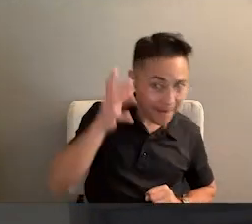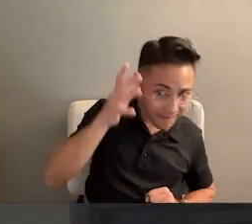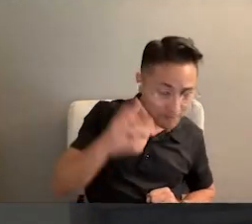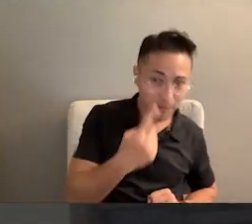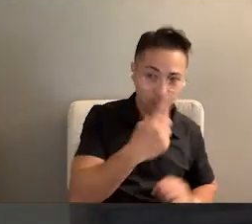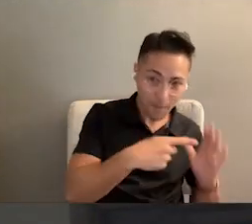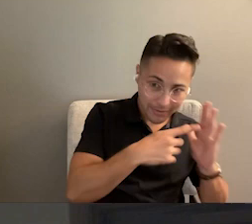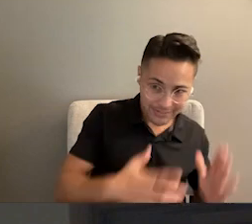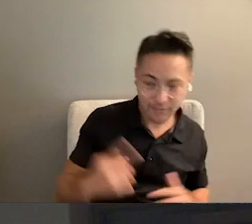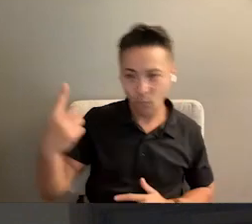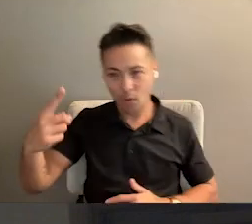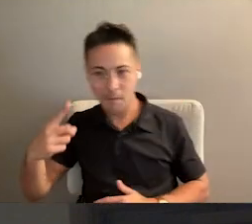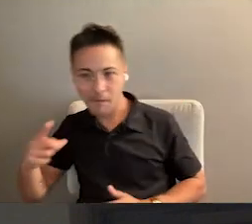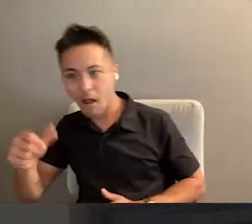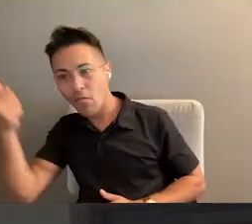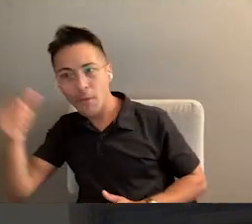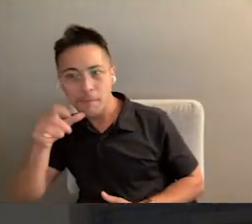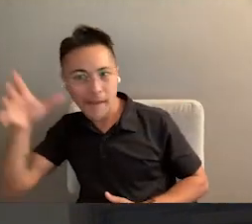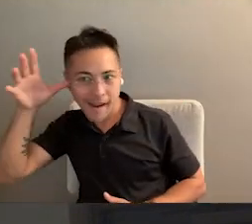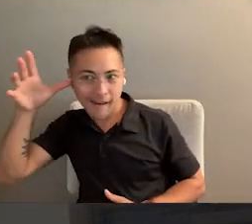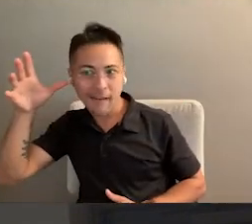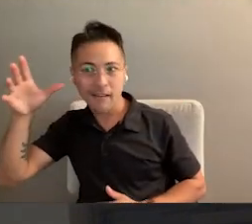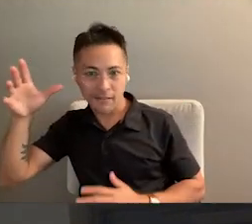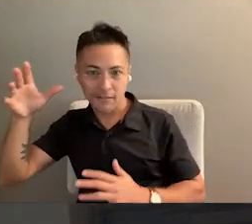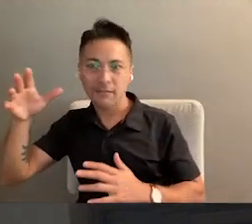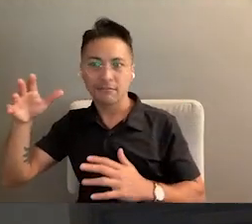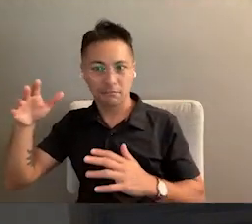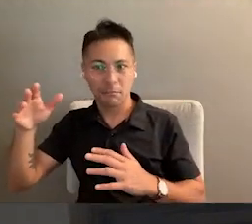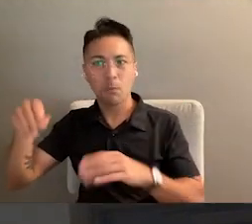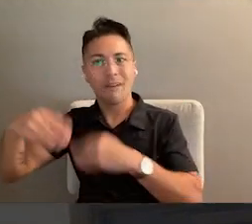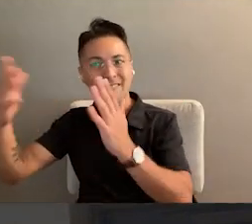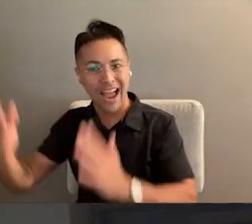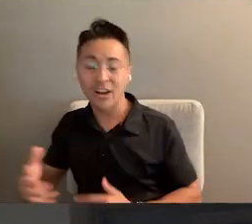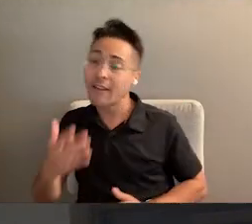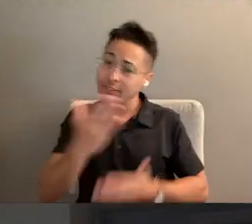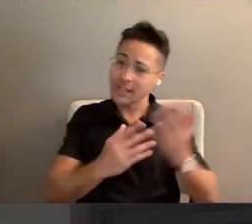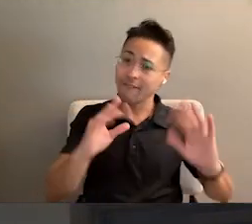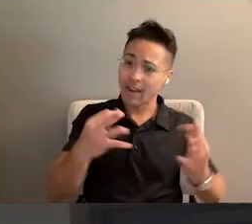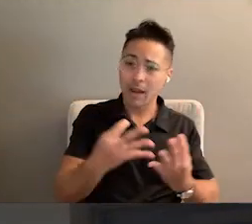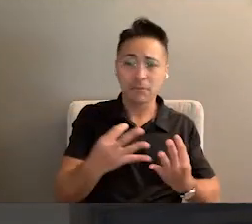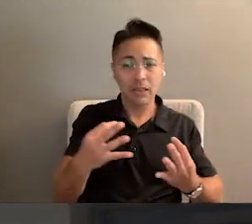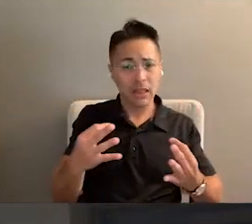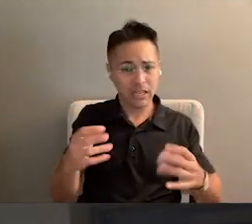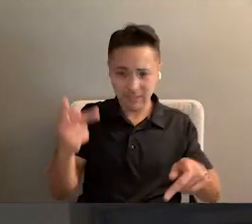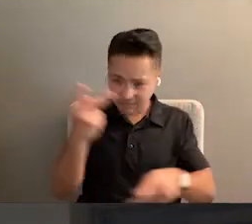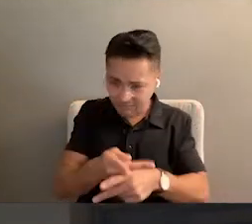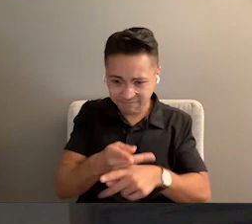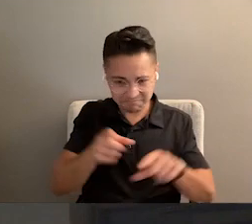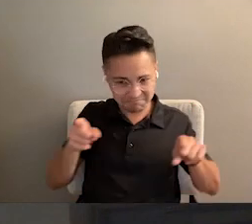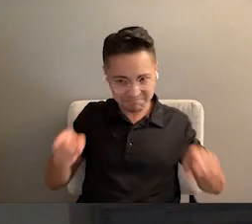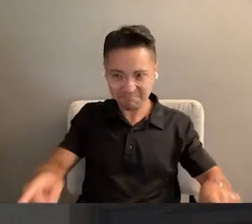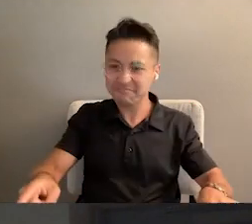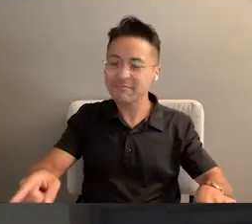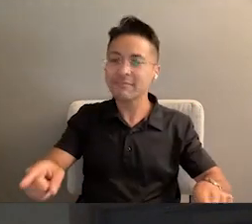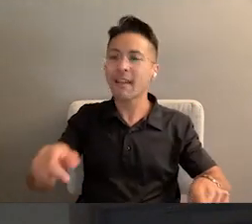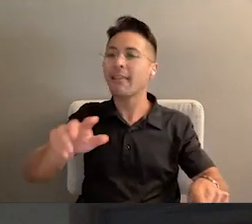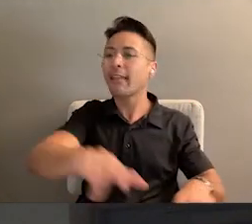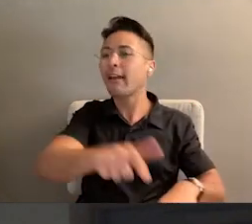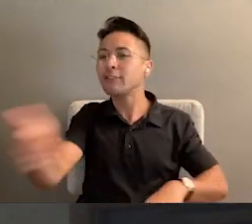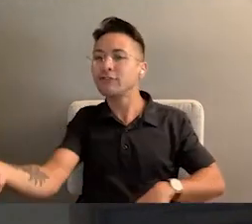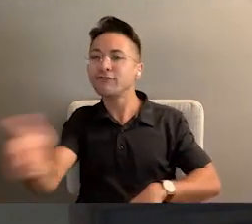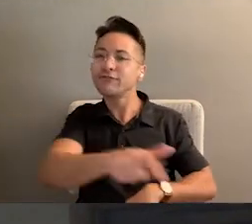be the provider. Absolutely. And you know what? We have some families that break it up that way and they change every 6 months.